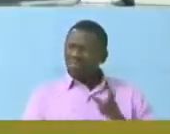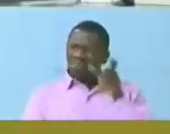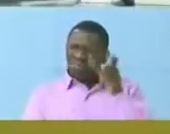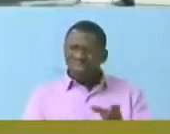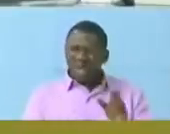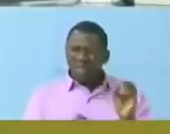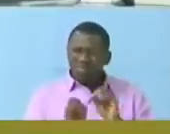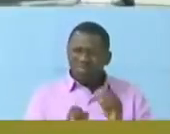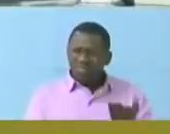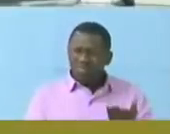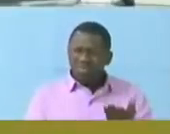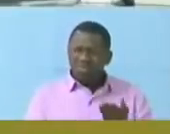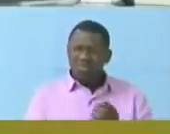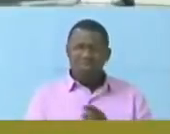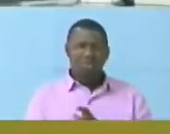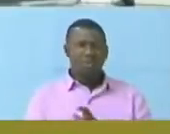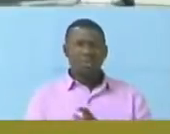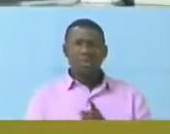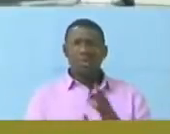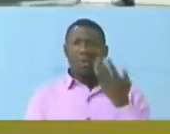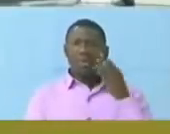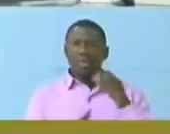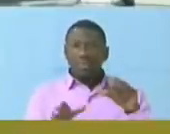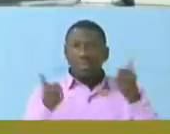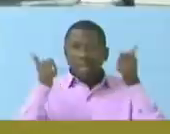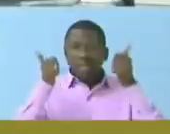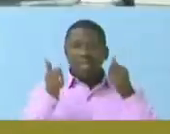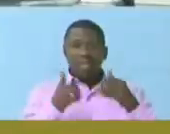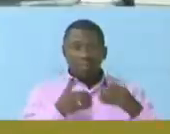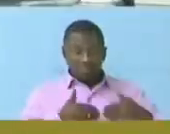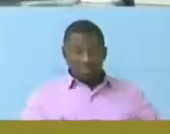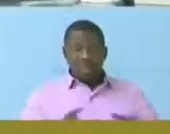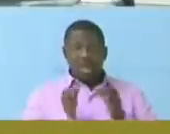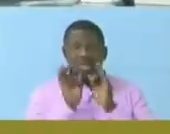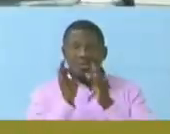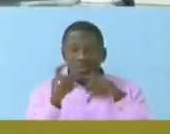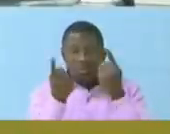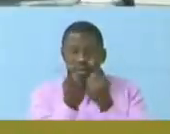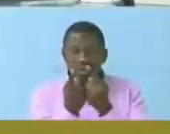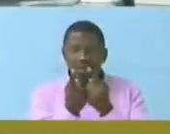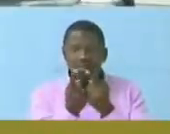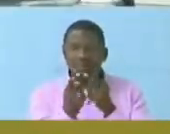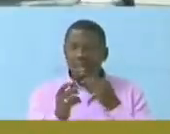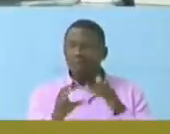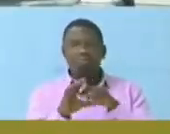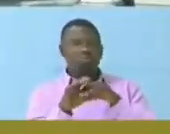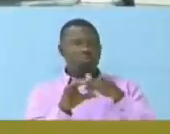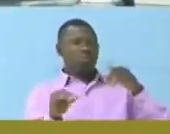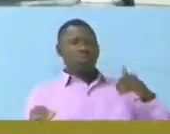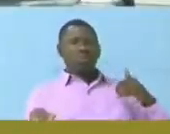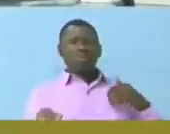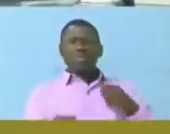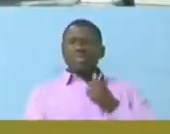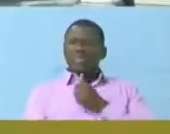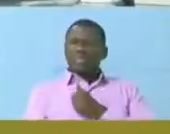started narrating, I move out because I could not take it. I